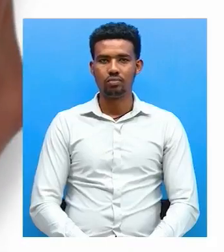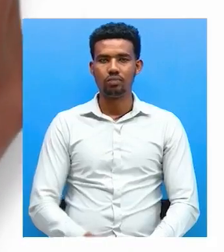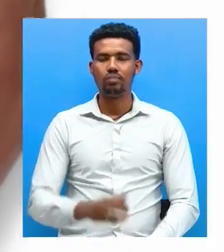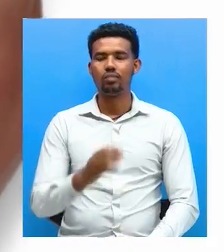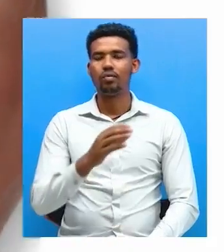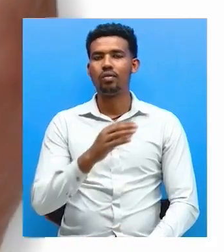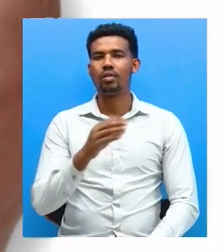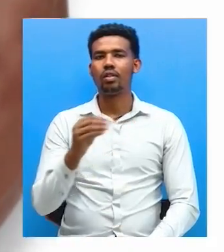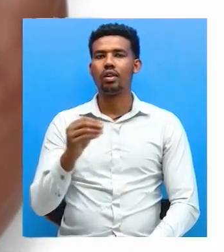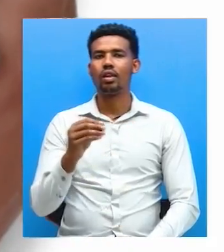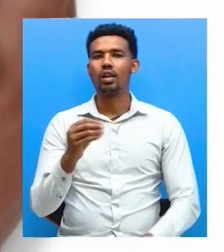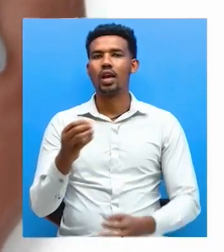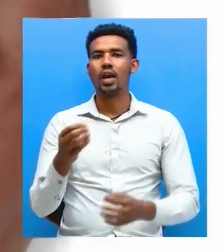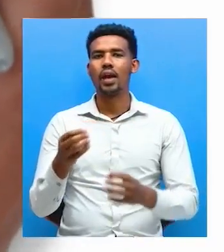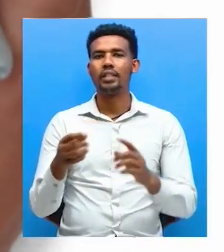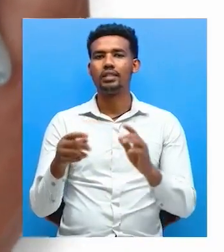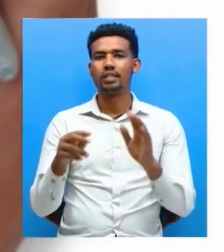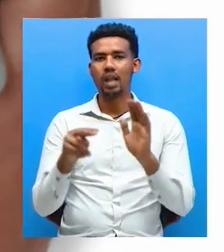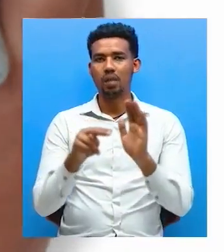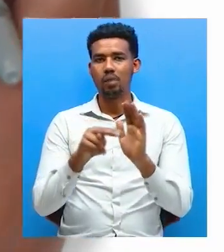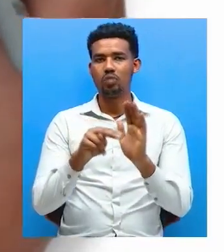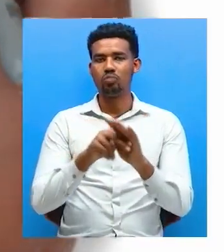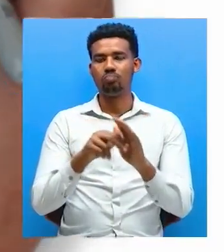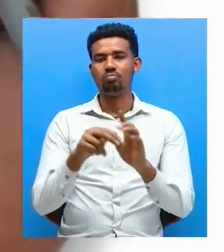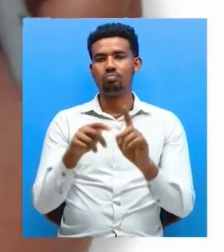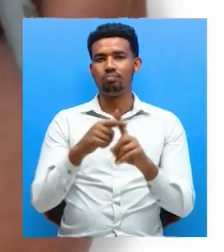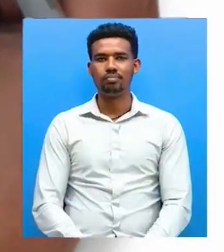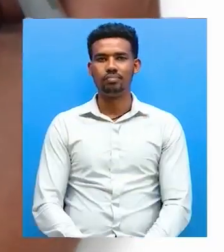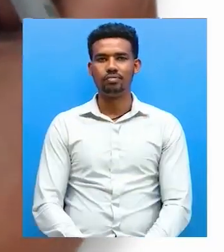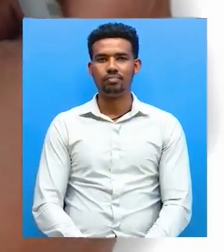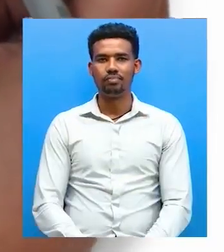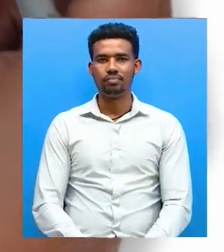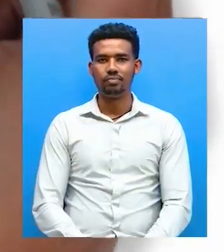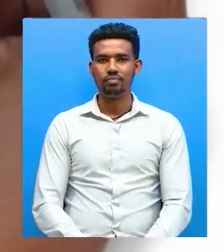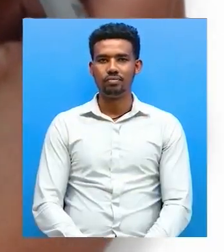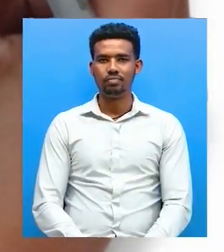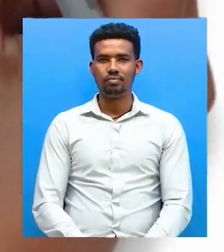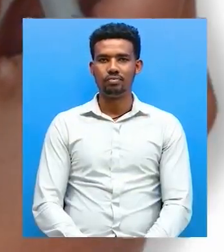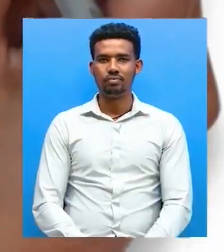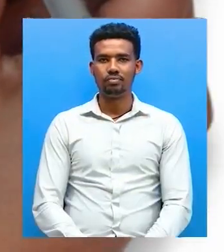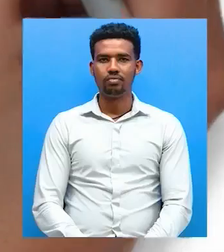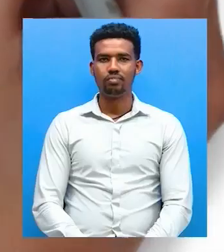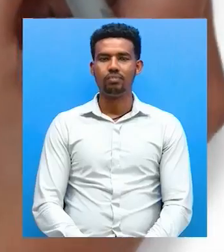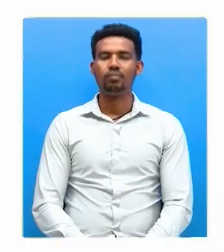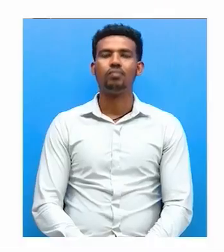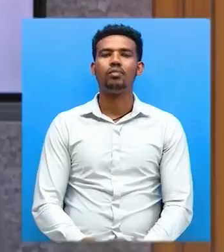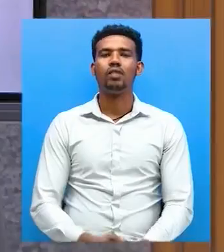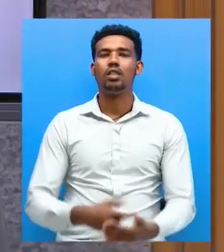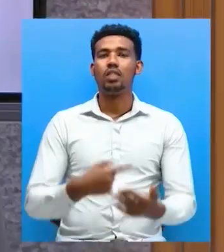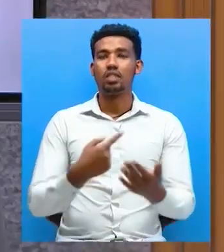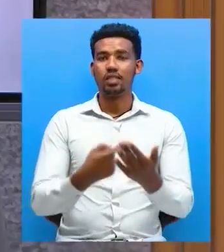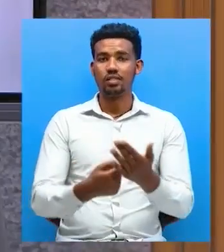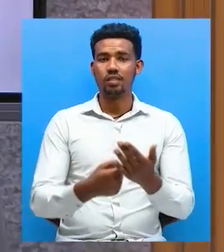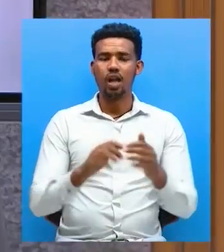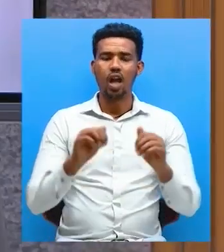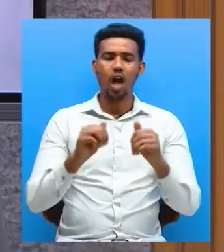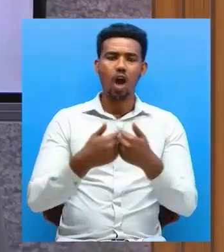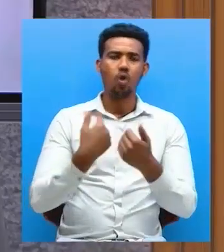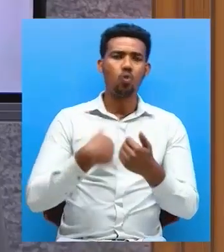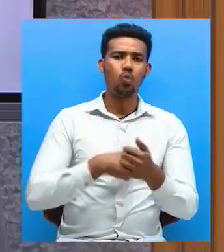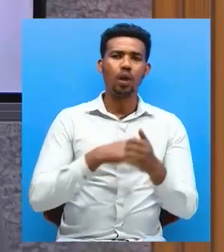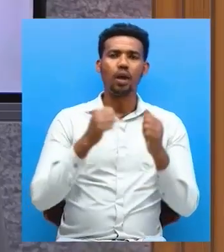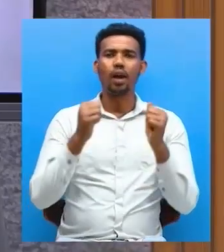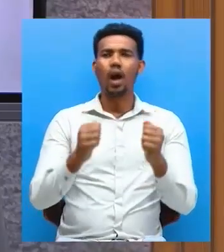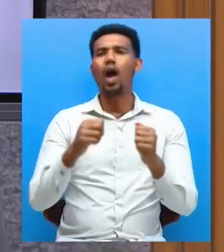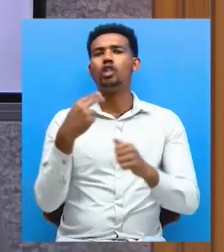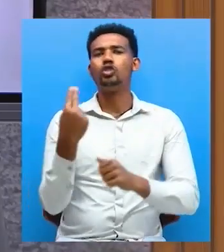and exclamatory sentences. Exclamatory sentences. These are how we can